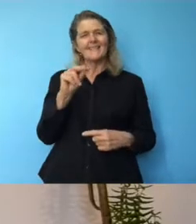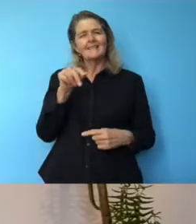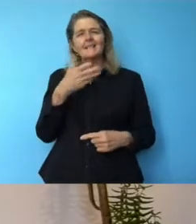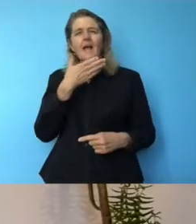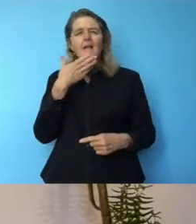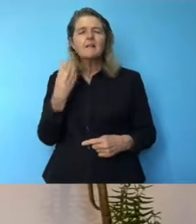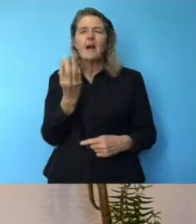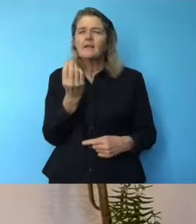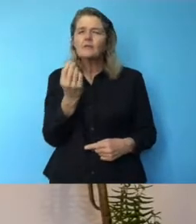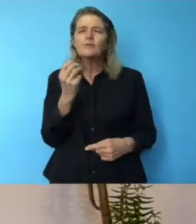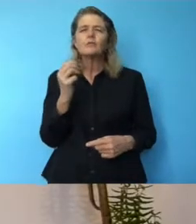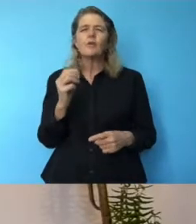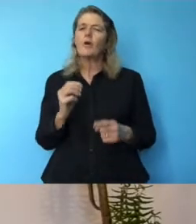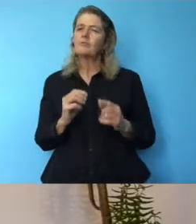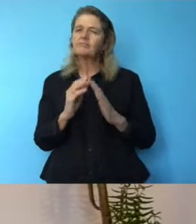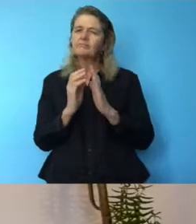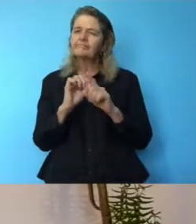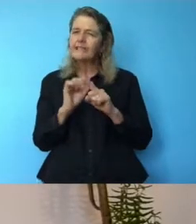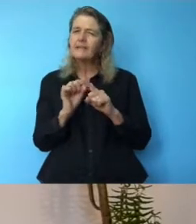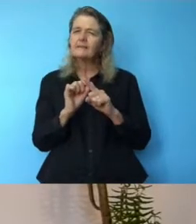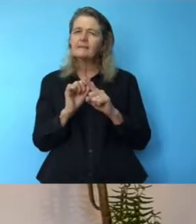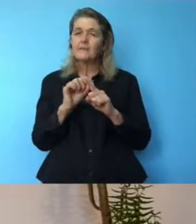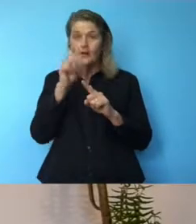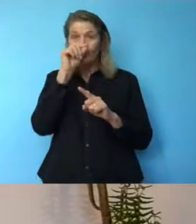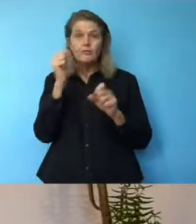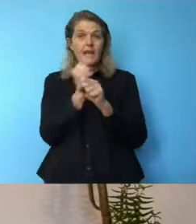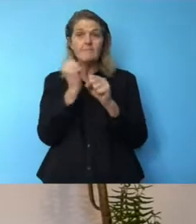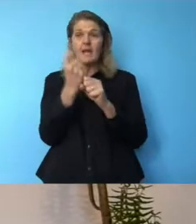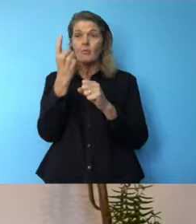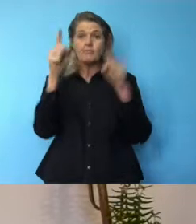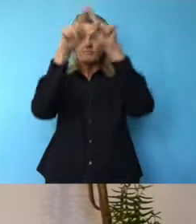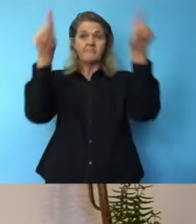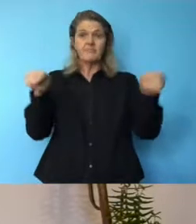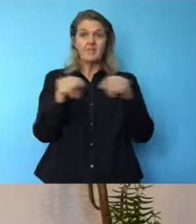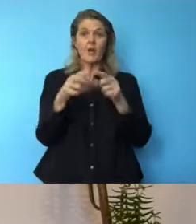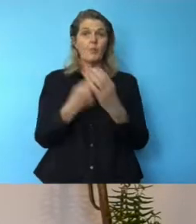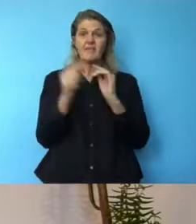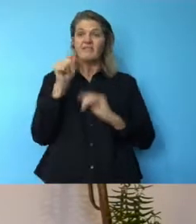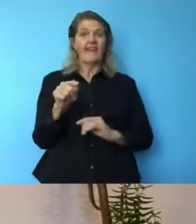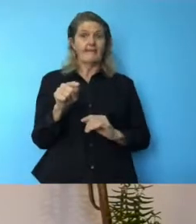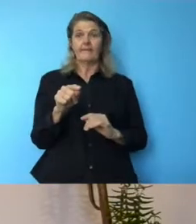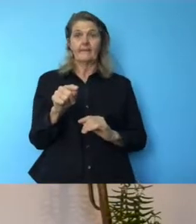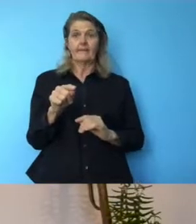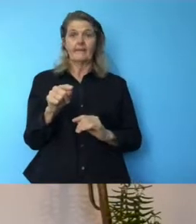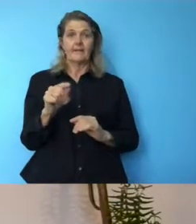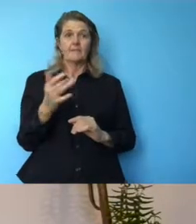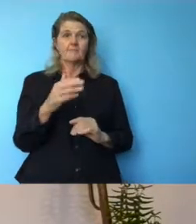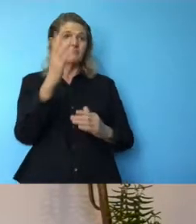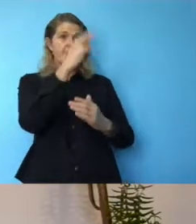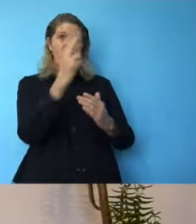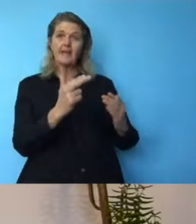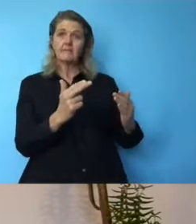just do a painting even just with that and it can look really beautiful. Add in a little bit of green or red and they just kind of start to talk to each